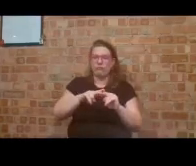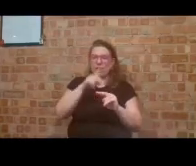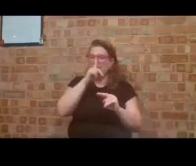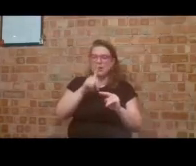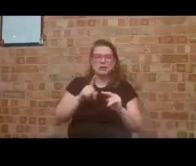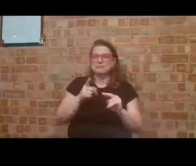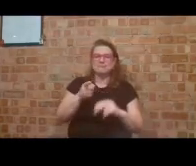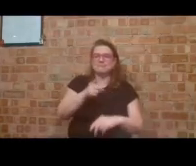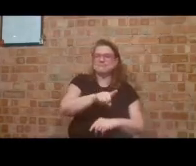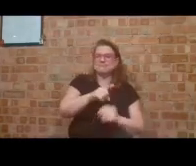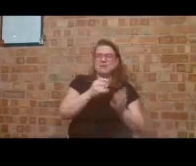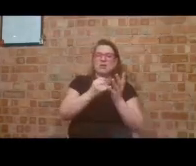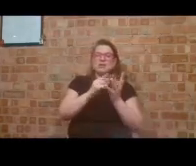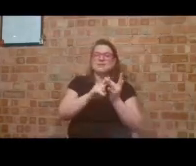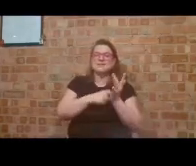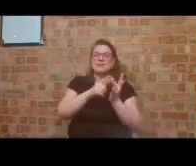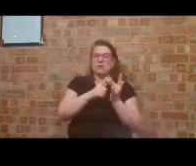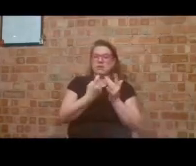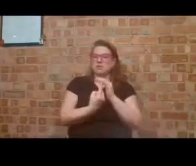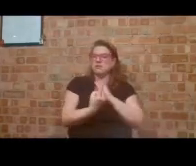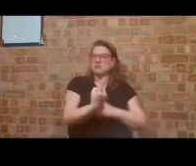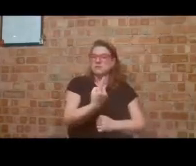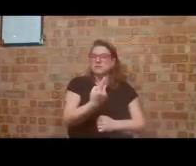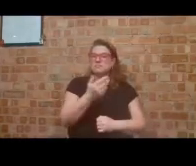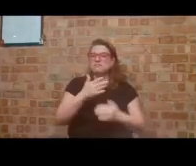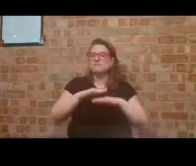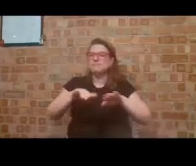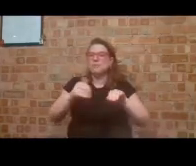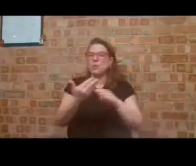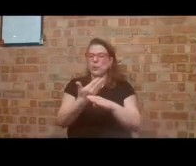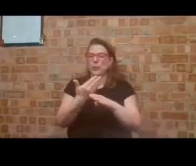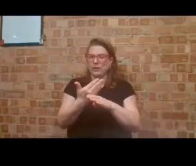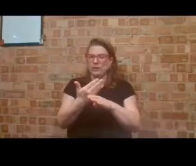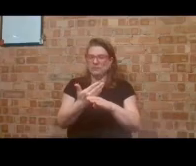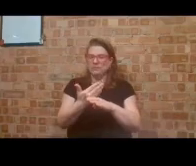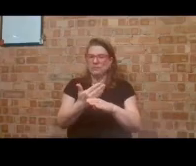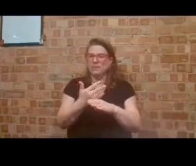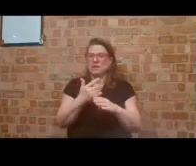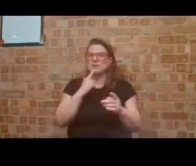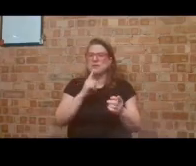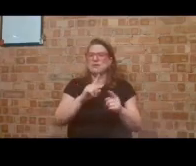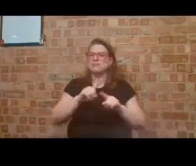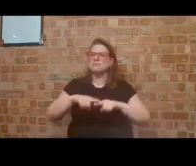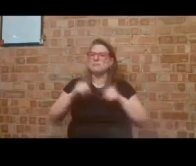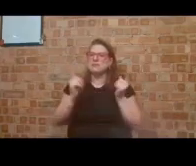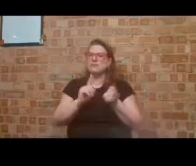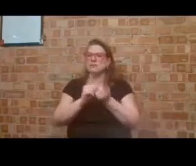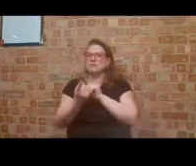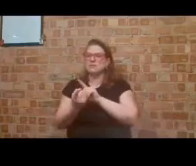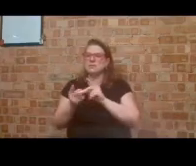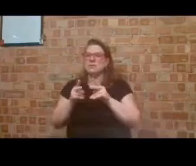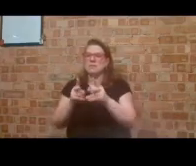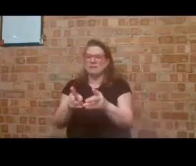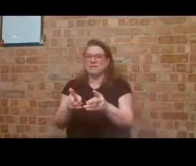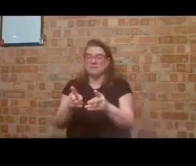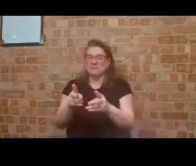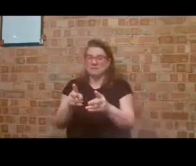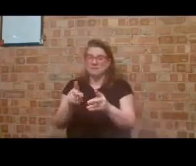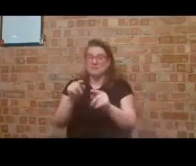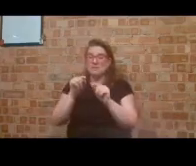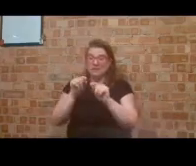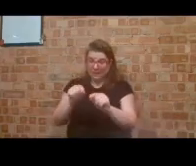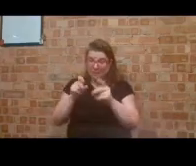because Siri wasn't working. And so I resorted to another method of turning VoiceOver on. That method